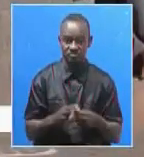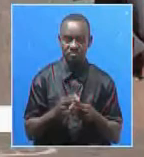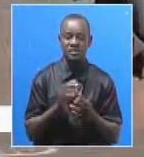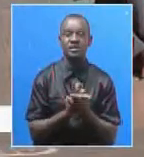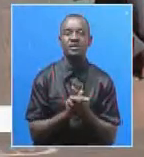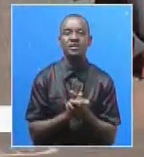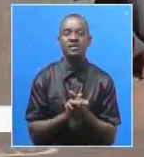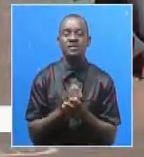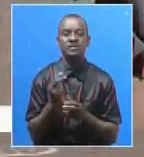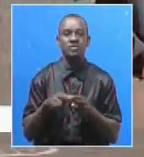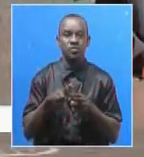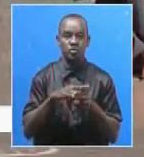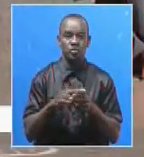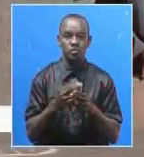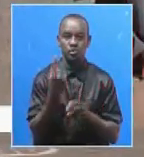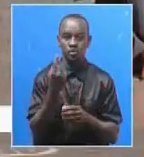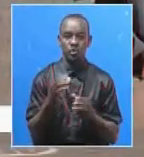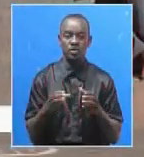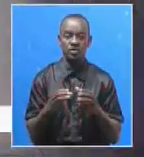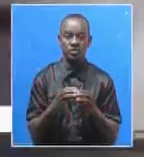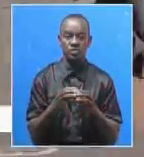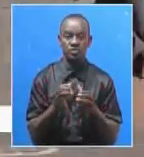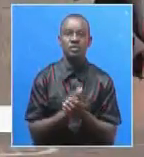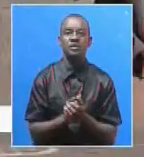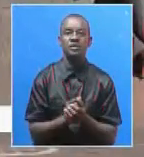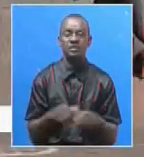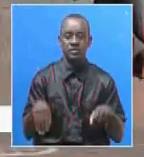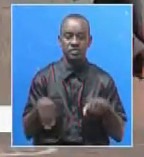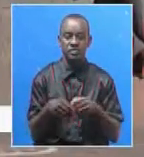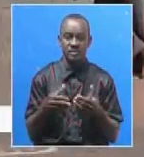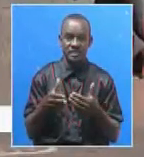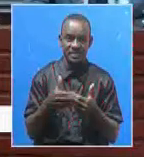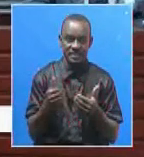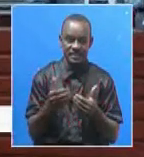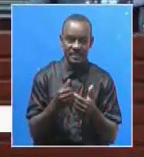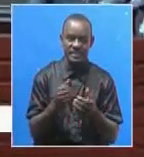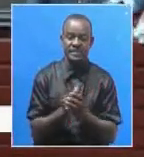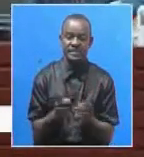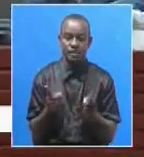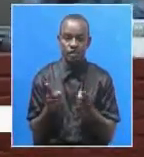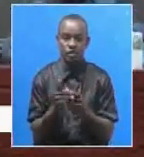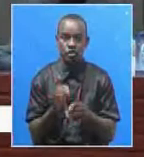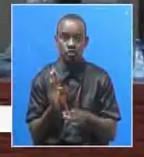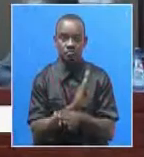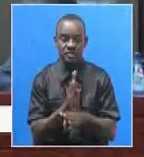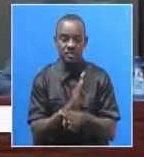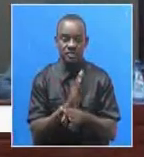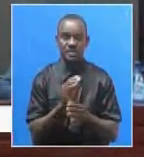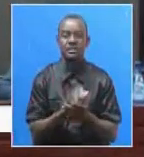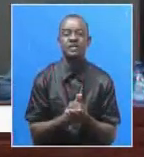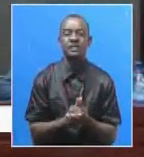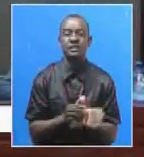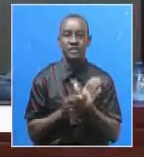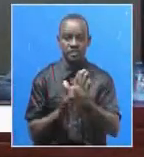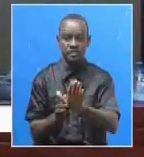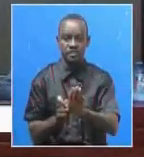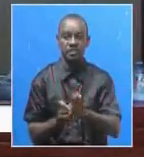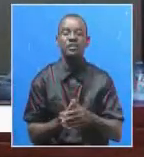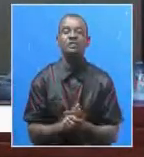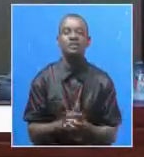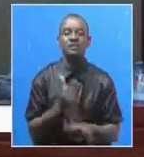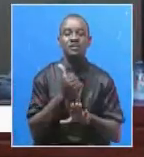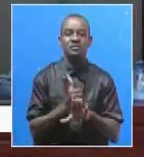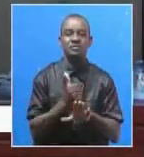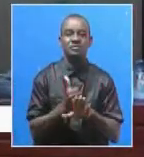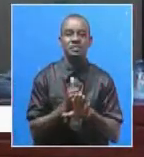portfolio to facilitate settlements by short primary dealers. This follows after Cabinet noted the opportunities presented by the